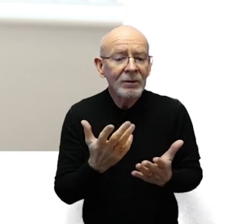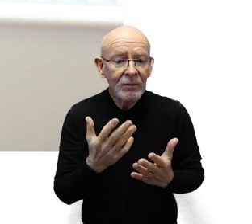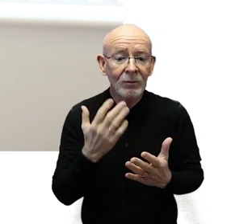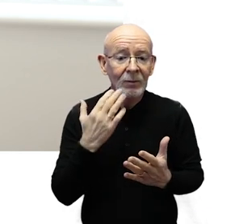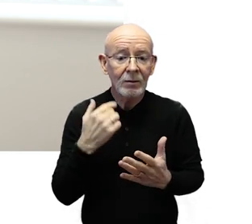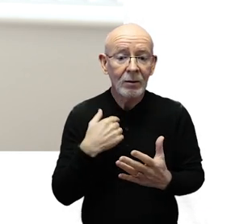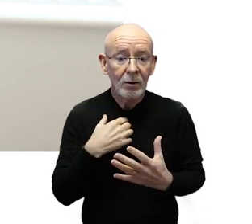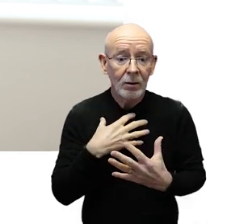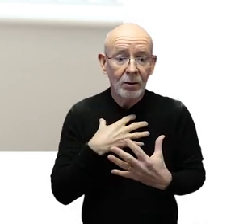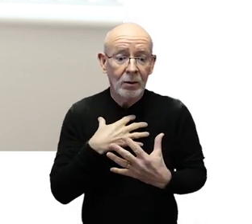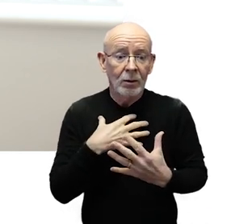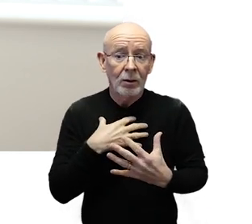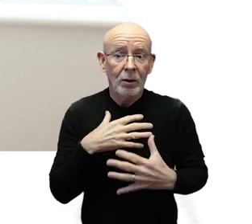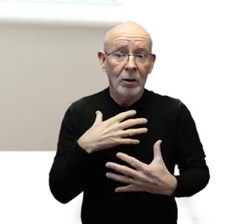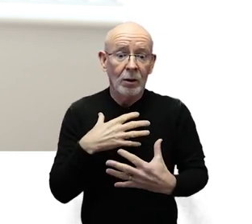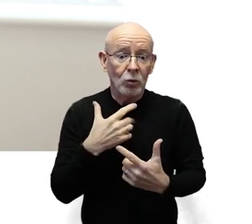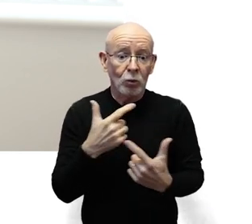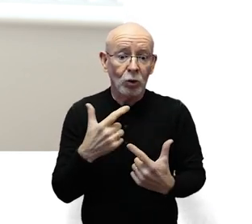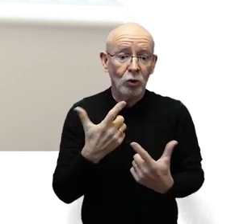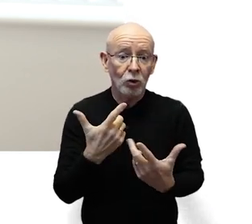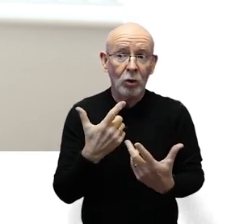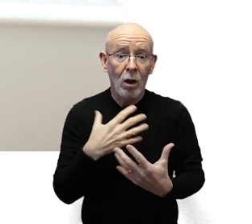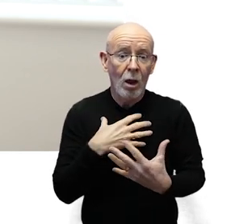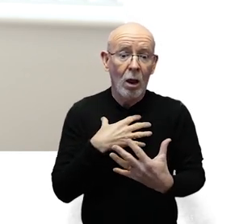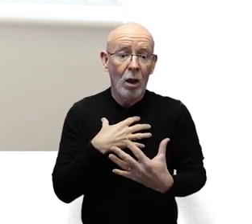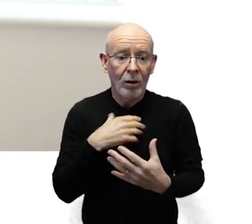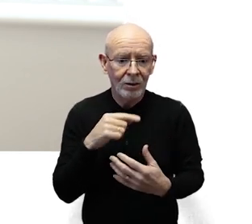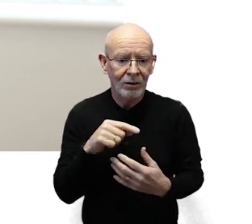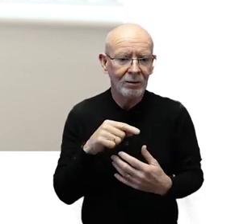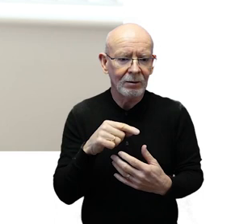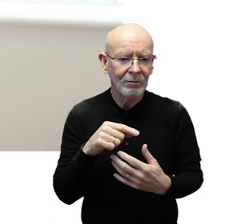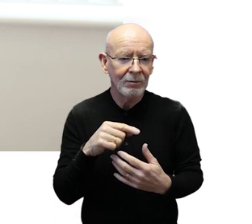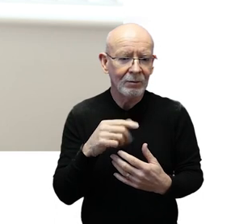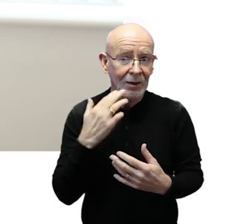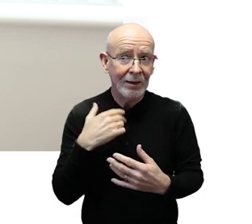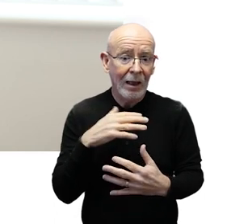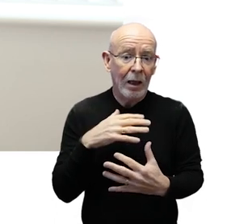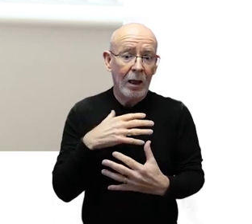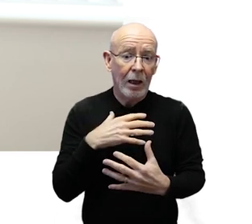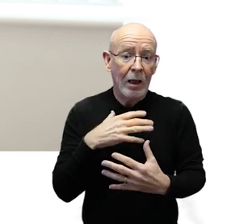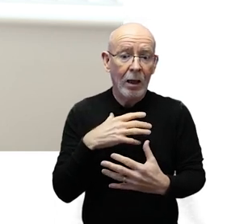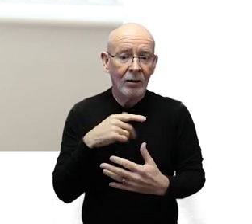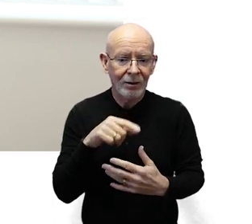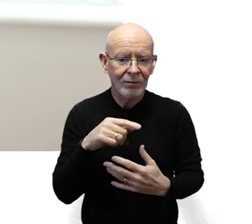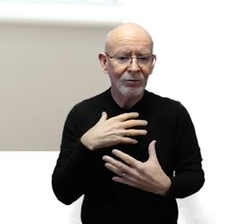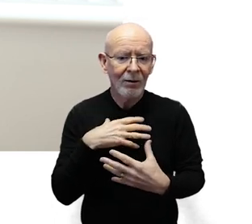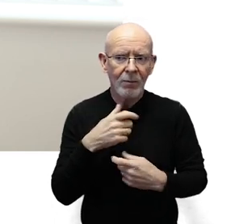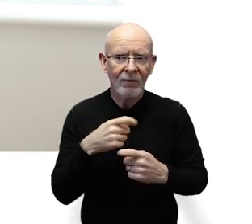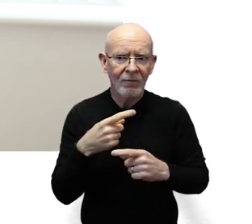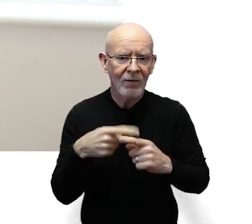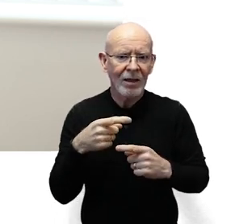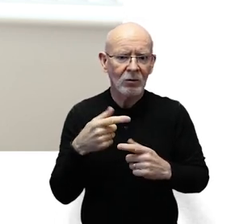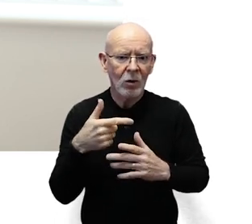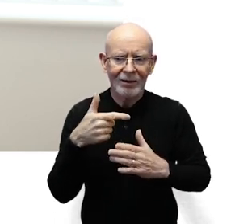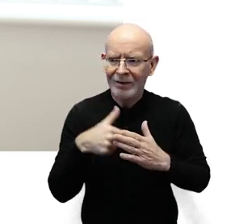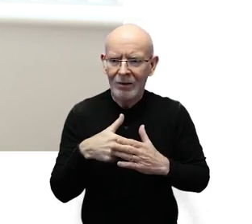much, hyperventilate, or overbreathe? When we hyperventilate, our breathing becomes faster or deeper or